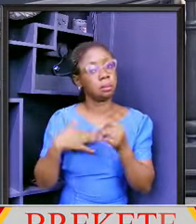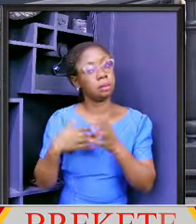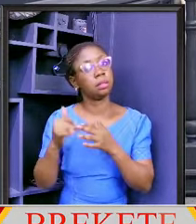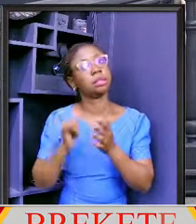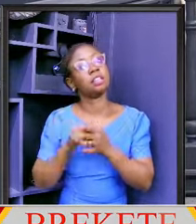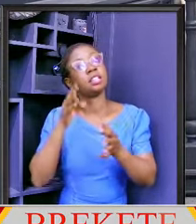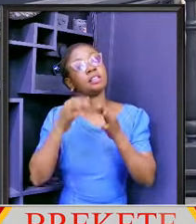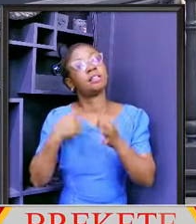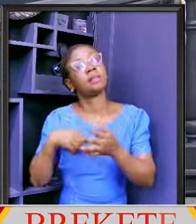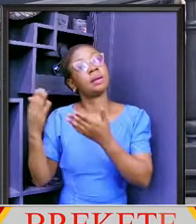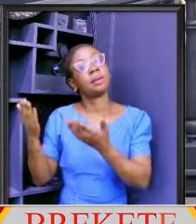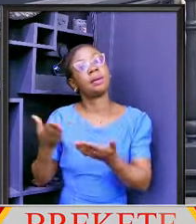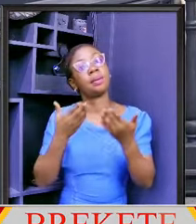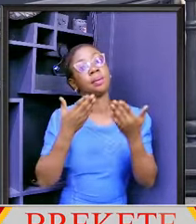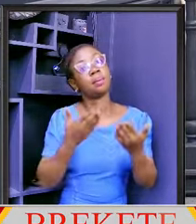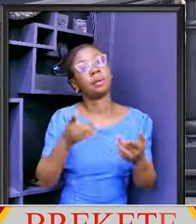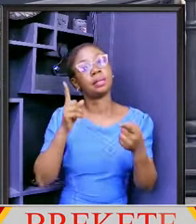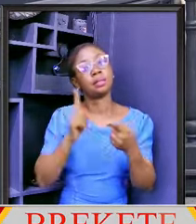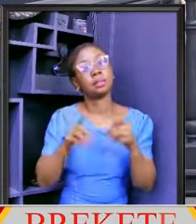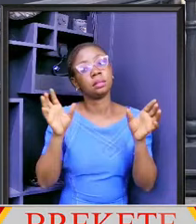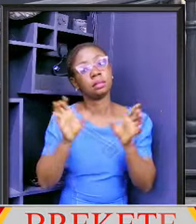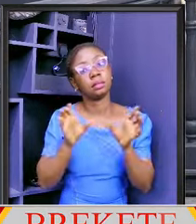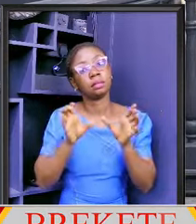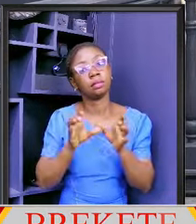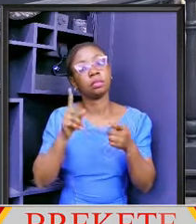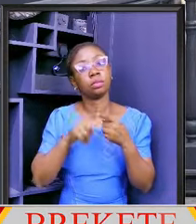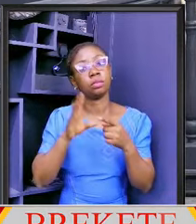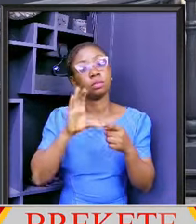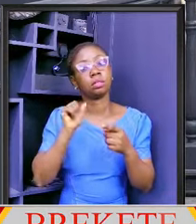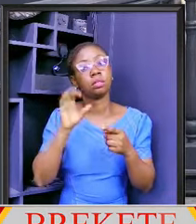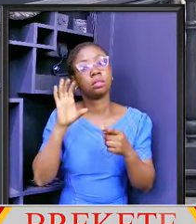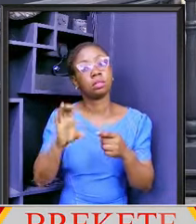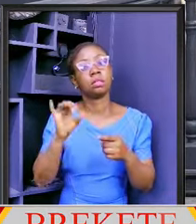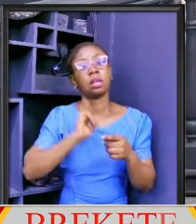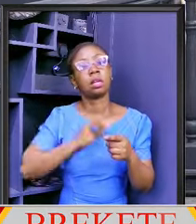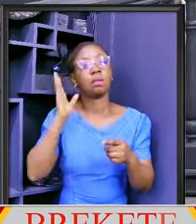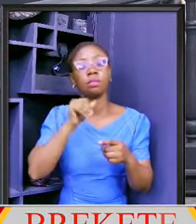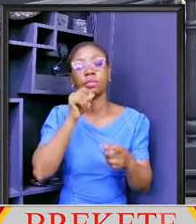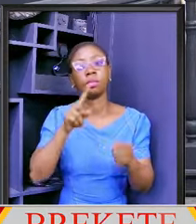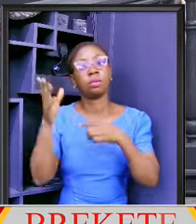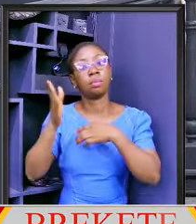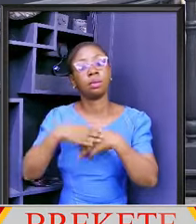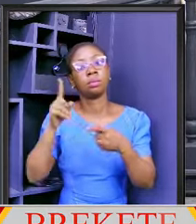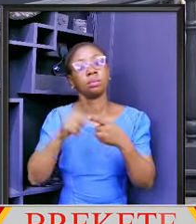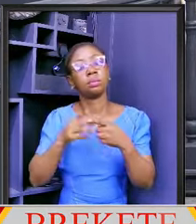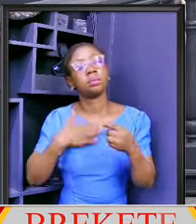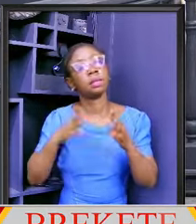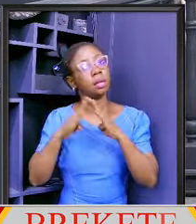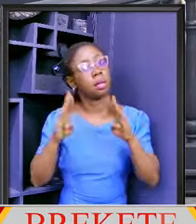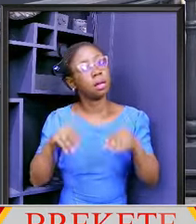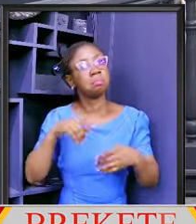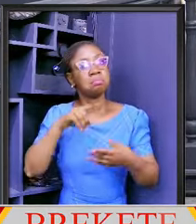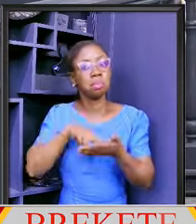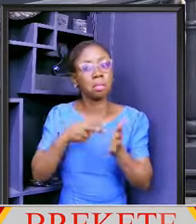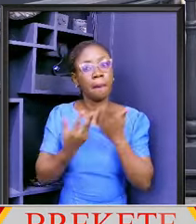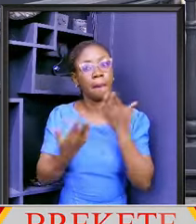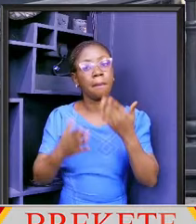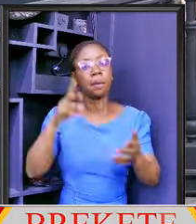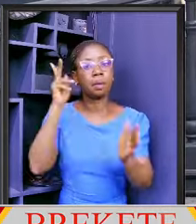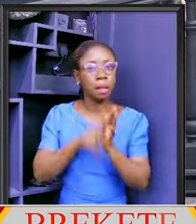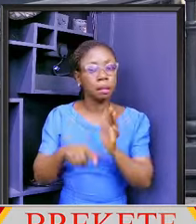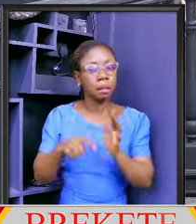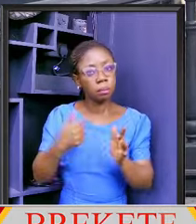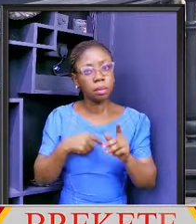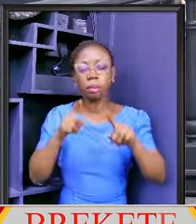to the CAC, I will not go back to my house. This means that they can eliminate me. What does it mean? But nothing